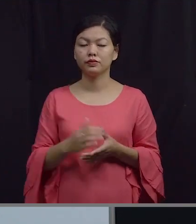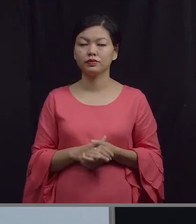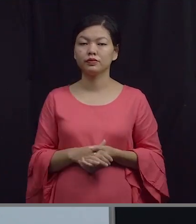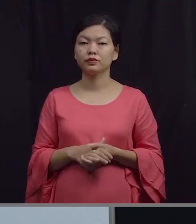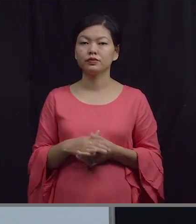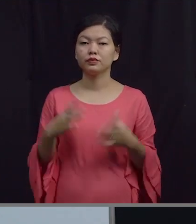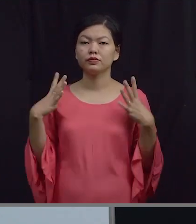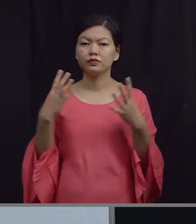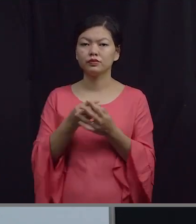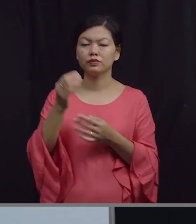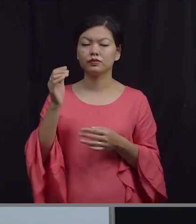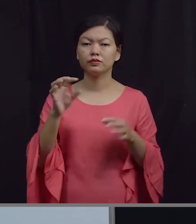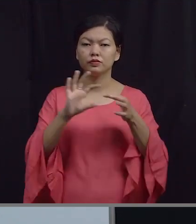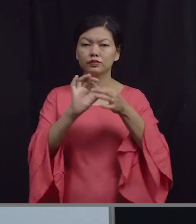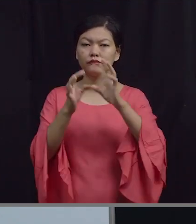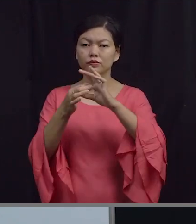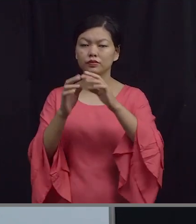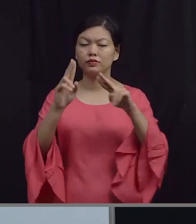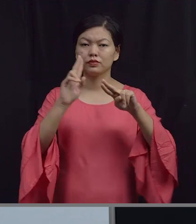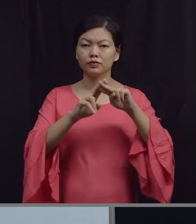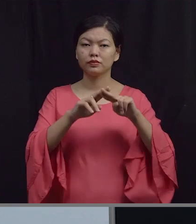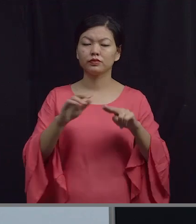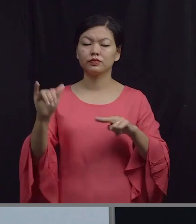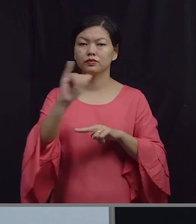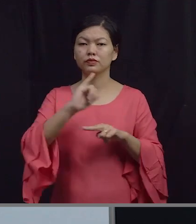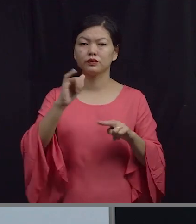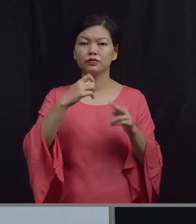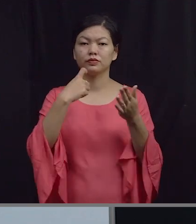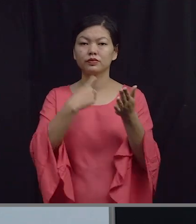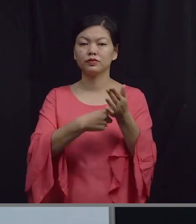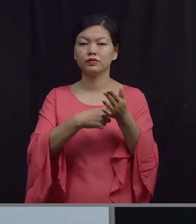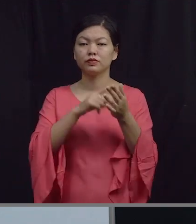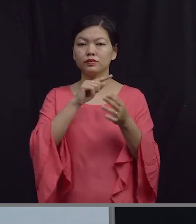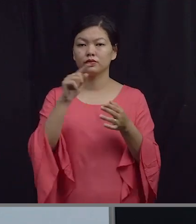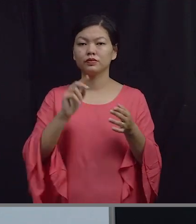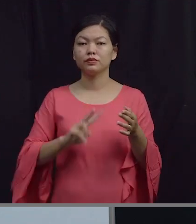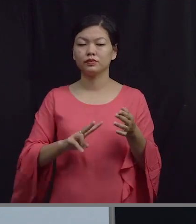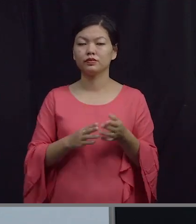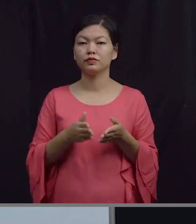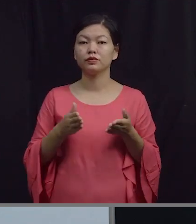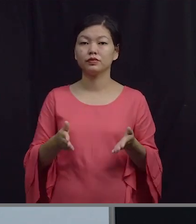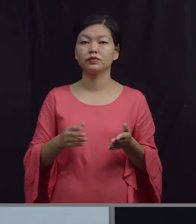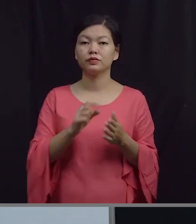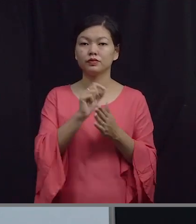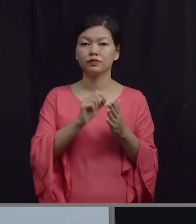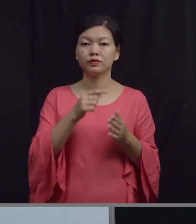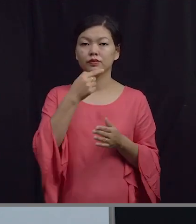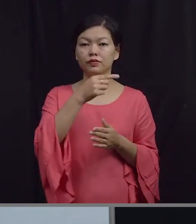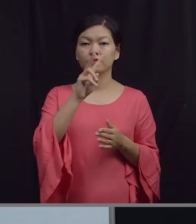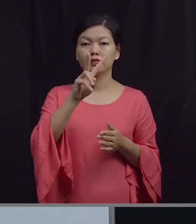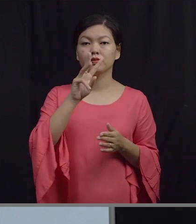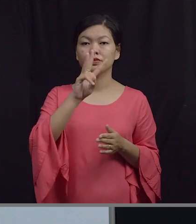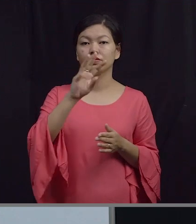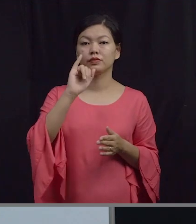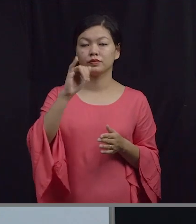so we know the relation f is nothing but r by 2. So we can write minus 36 divided by 2 equal to